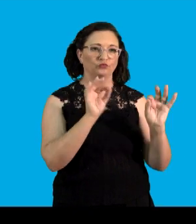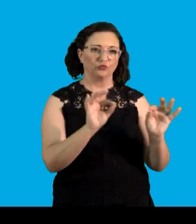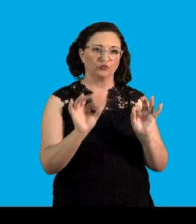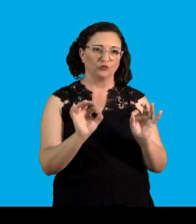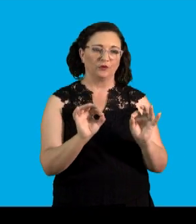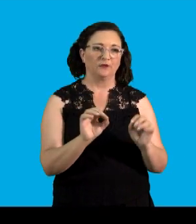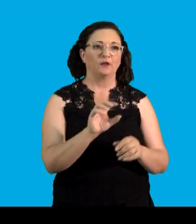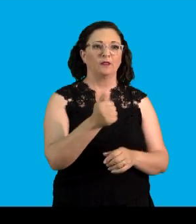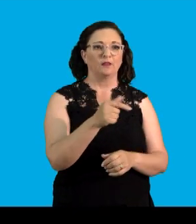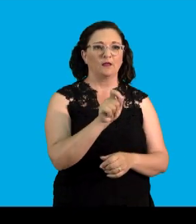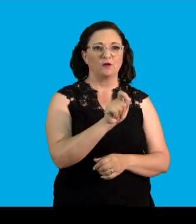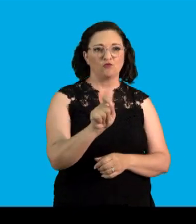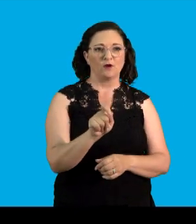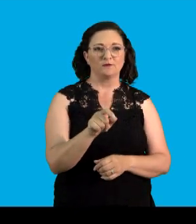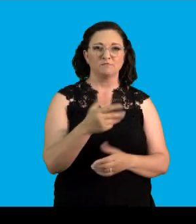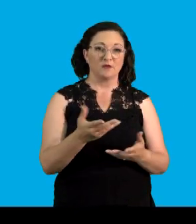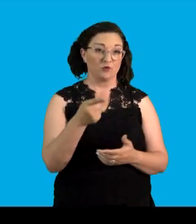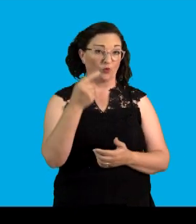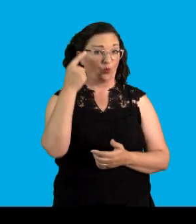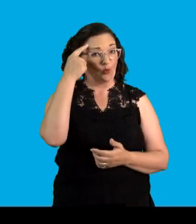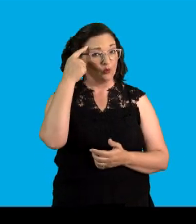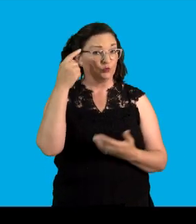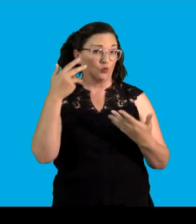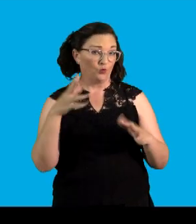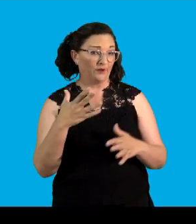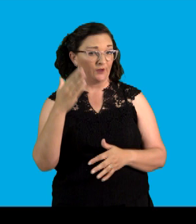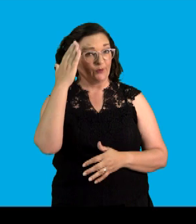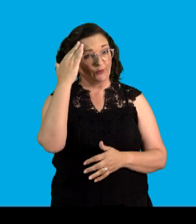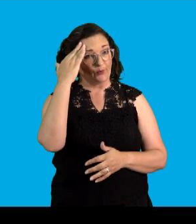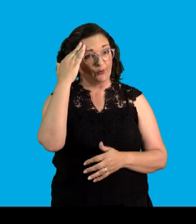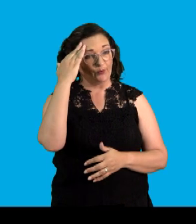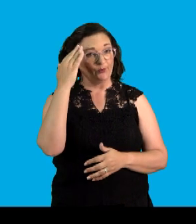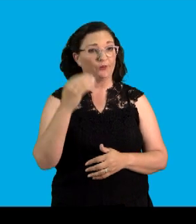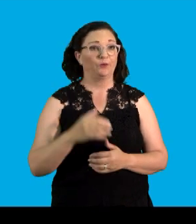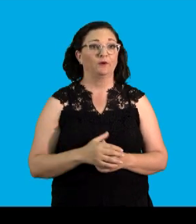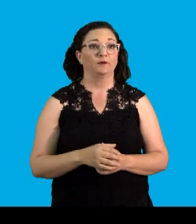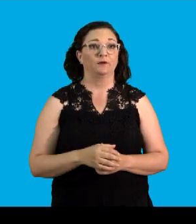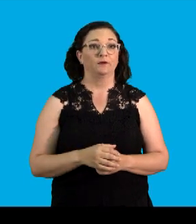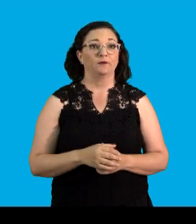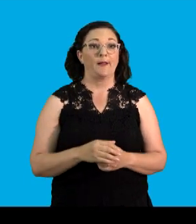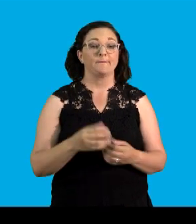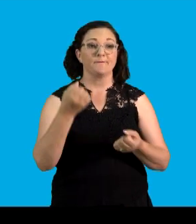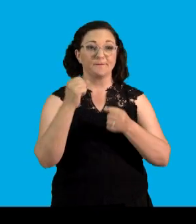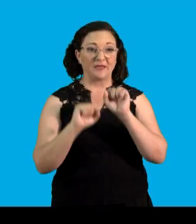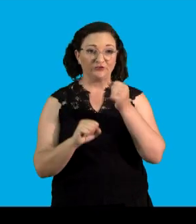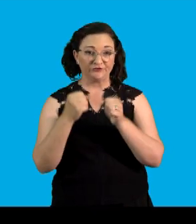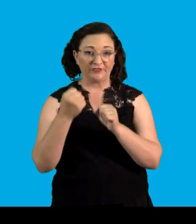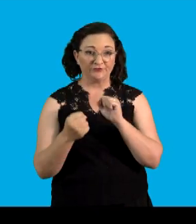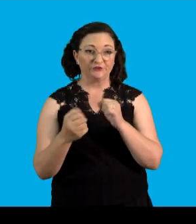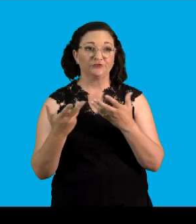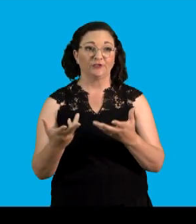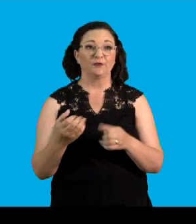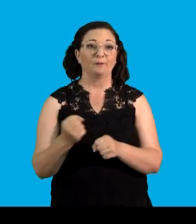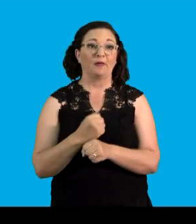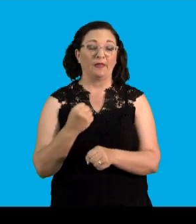letter next to it. I'm sure you've thought you have the answer for me. The key word there, they manufacture.